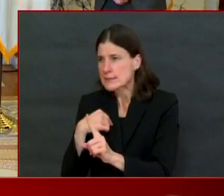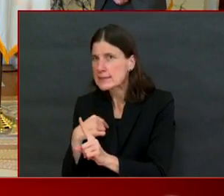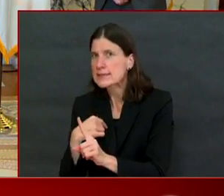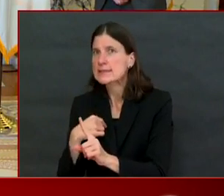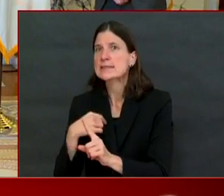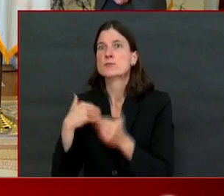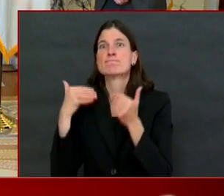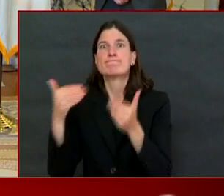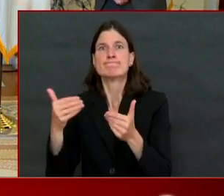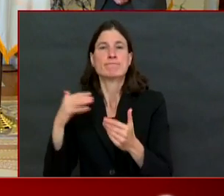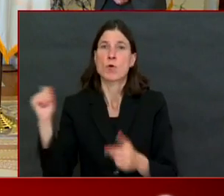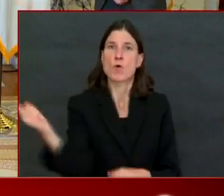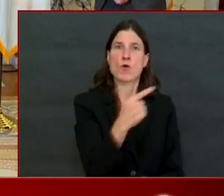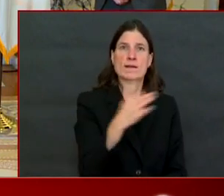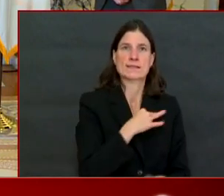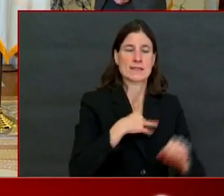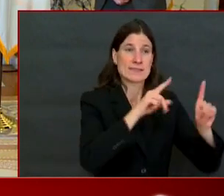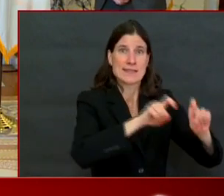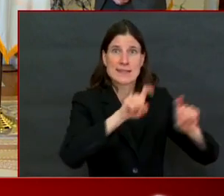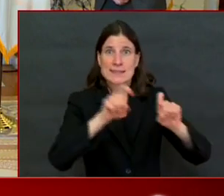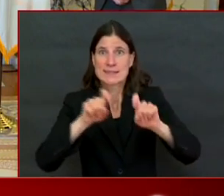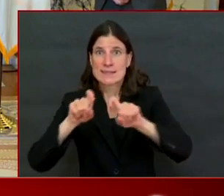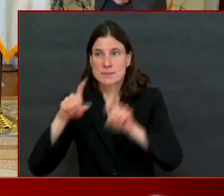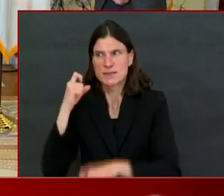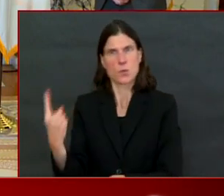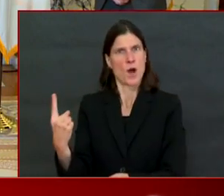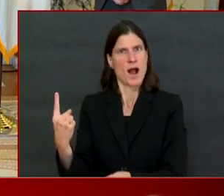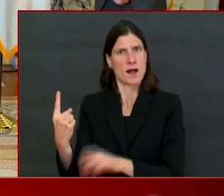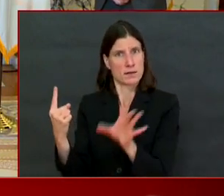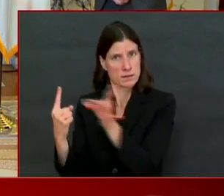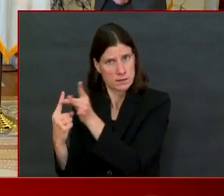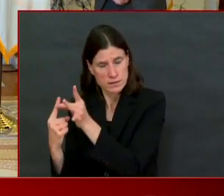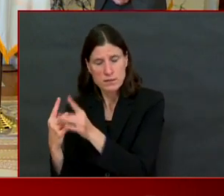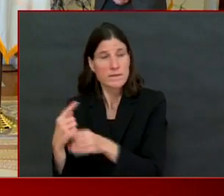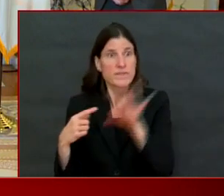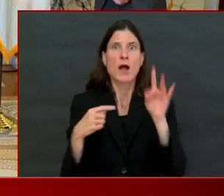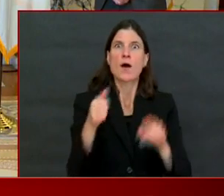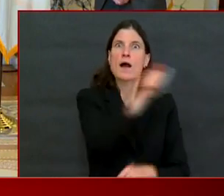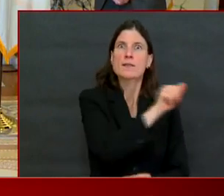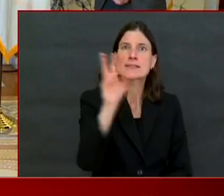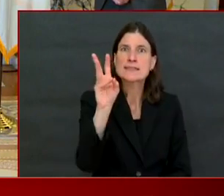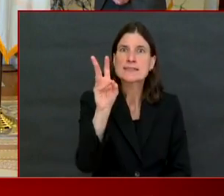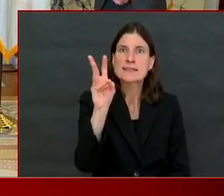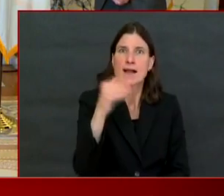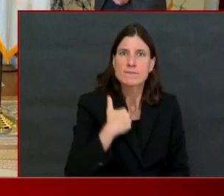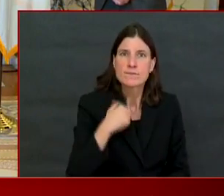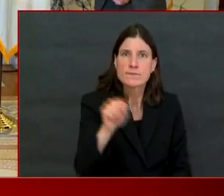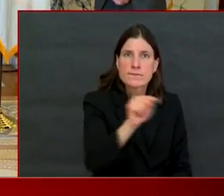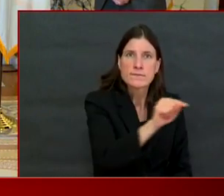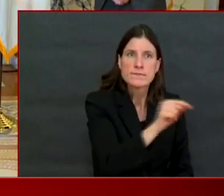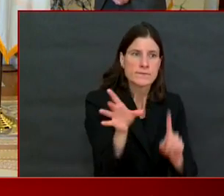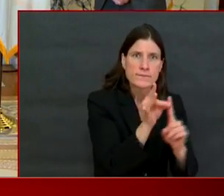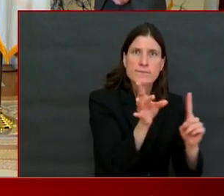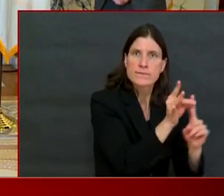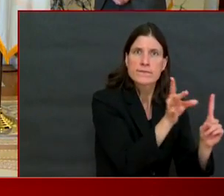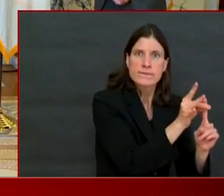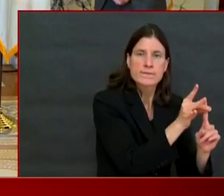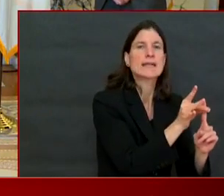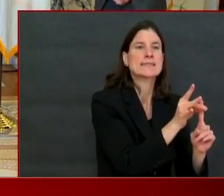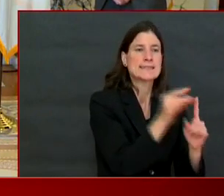people were positive. All of these people are at home isolating, and their contacts are